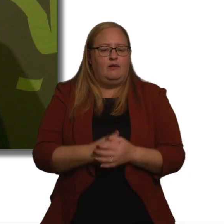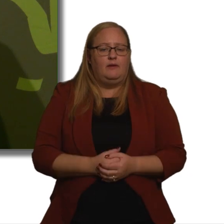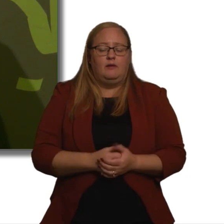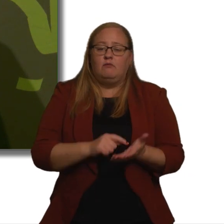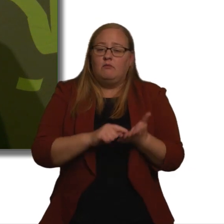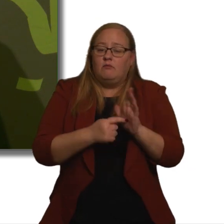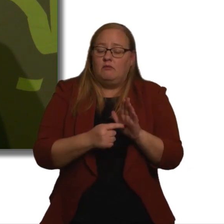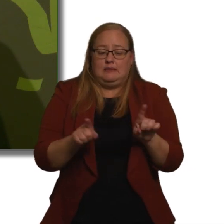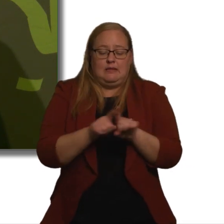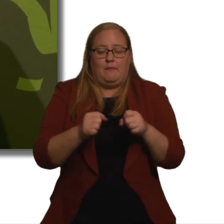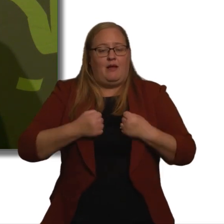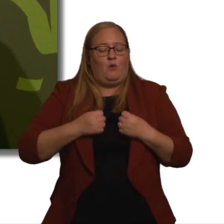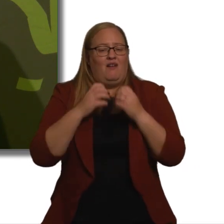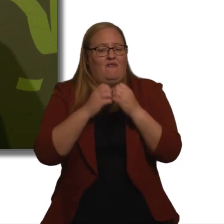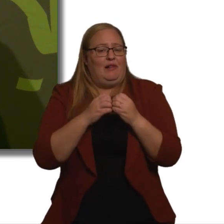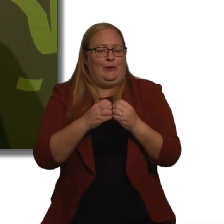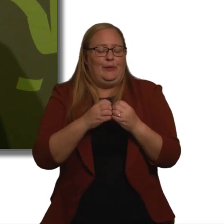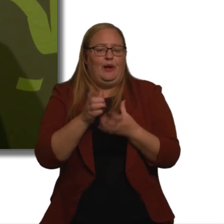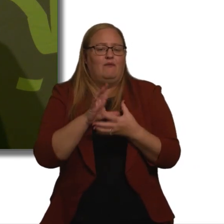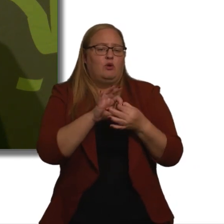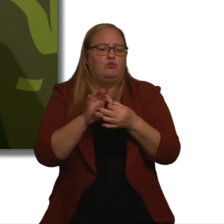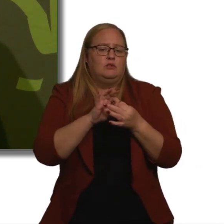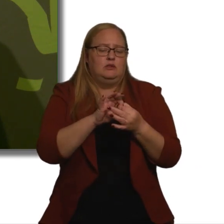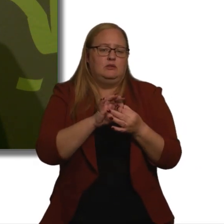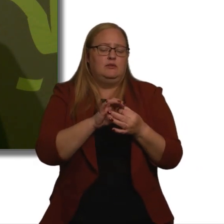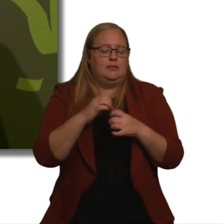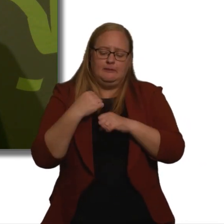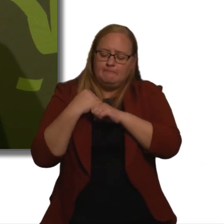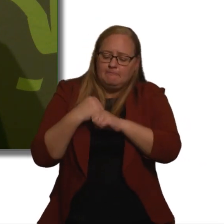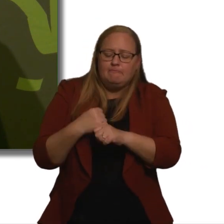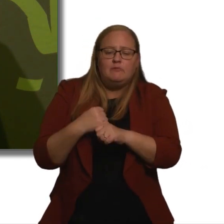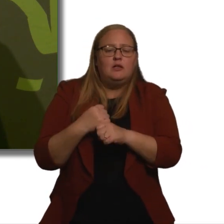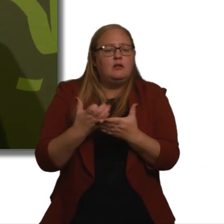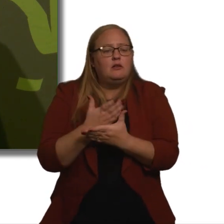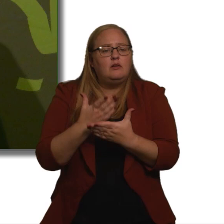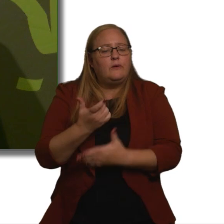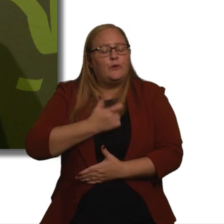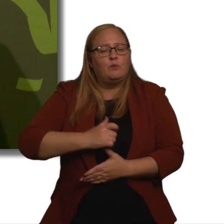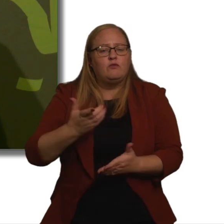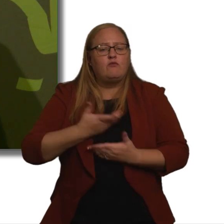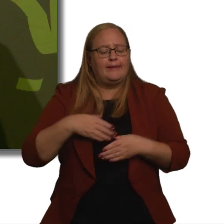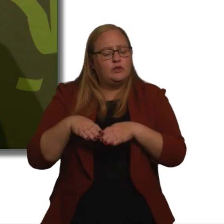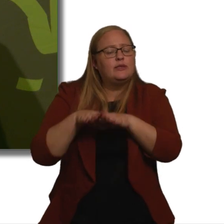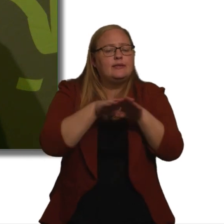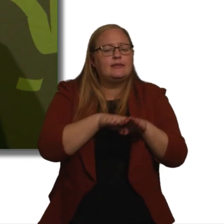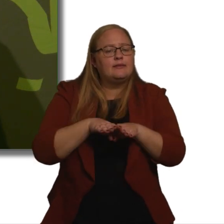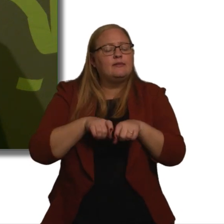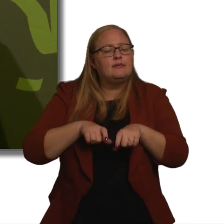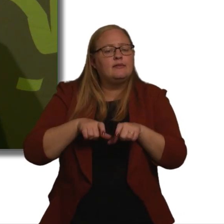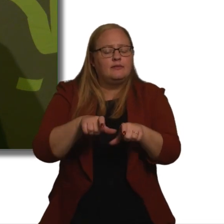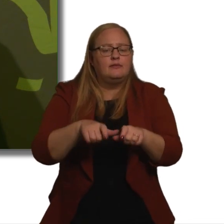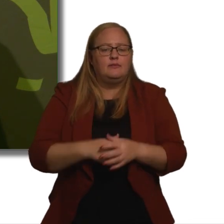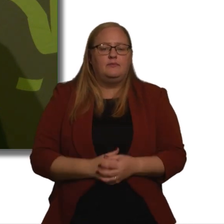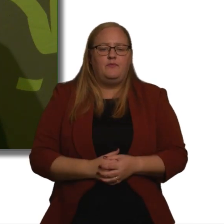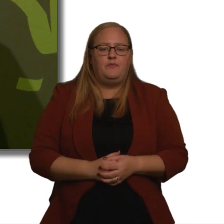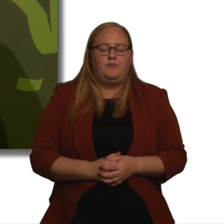of openness and honesty and our commitment to a consistent approach to human rights and trade. The